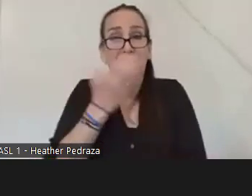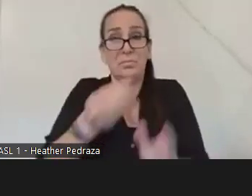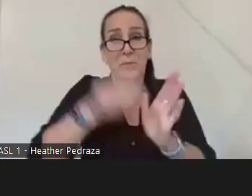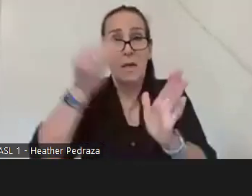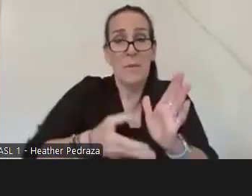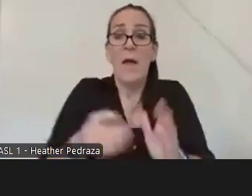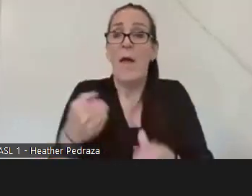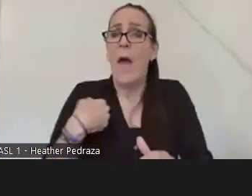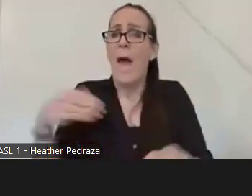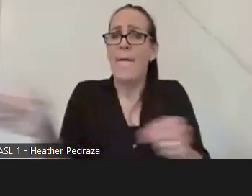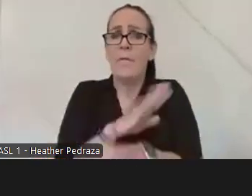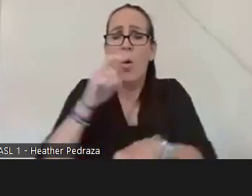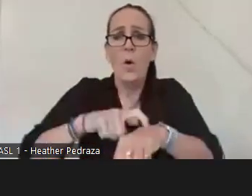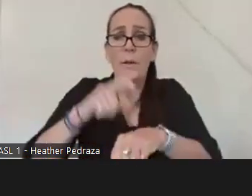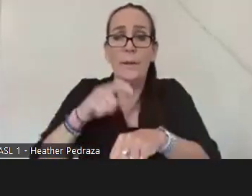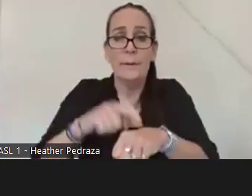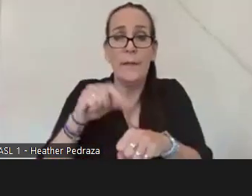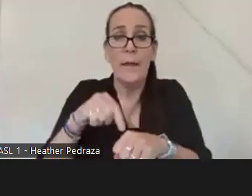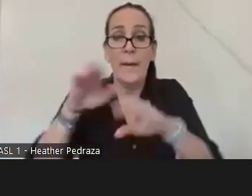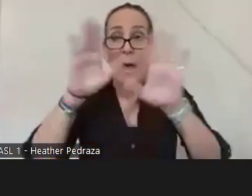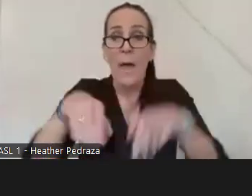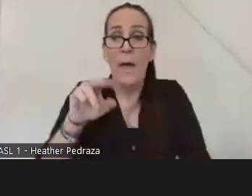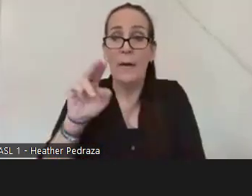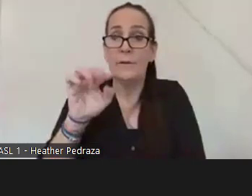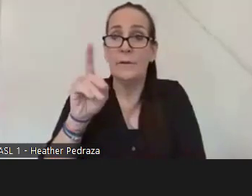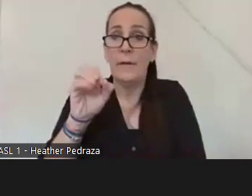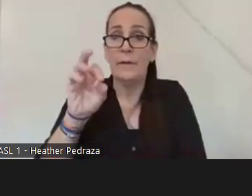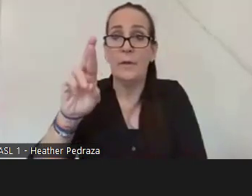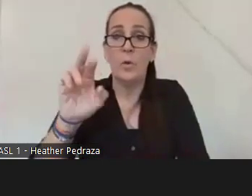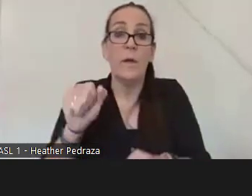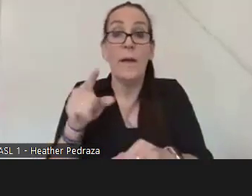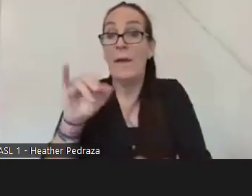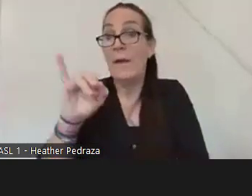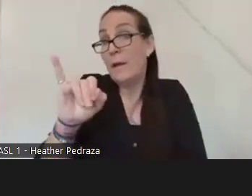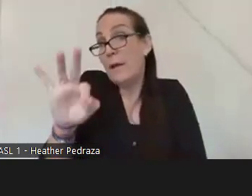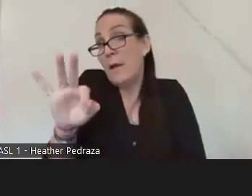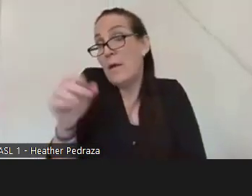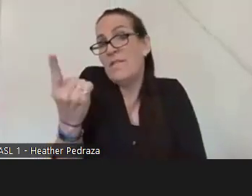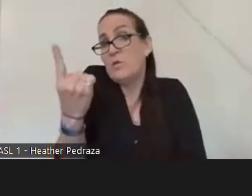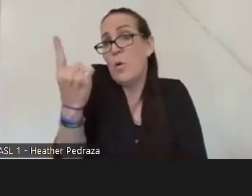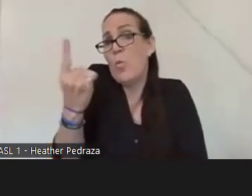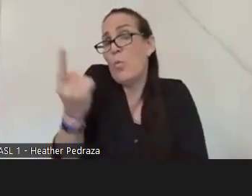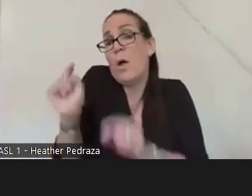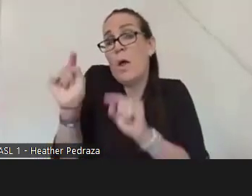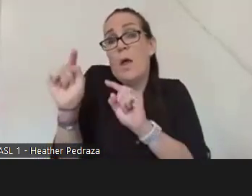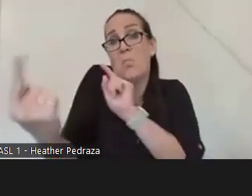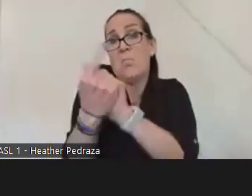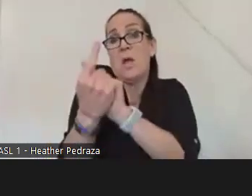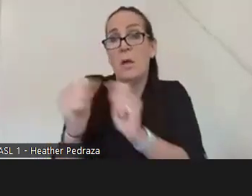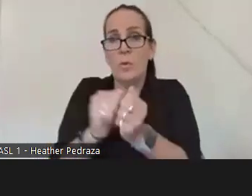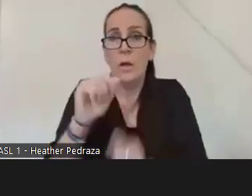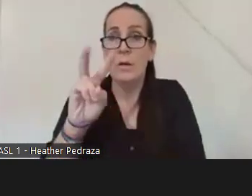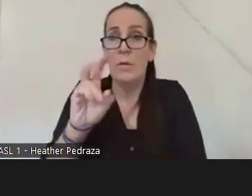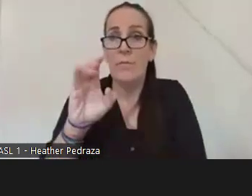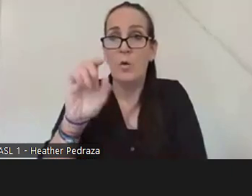full-time housing navigator, and unless somebody comes to him with a voucher, it is extremely difficult to find